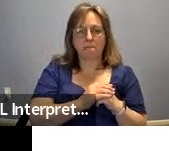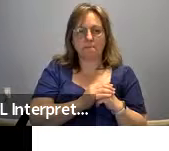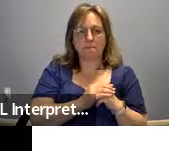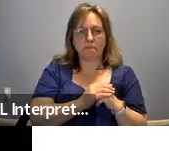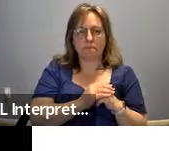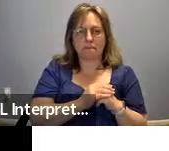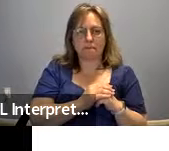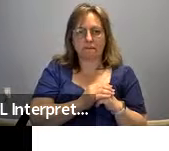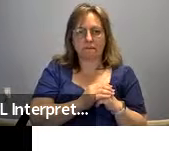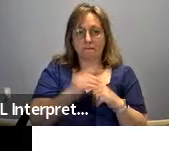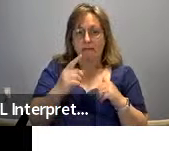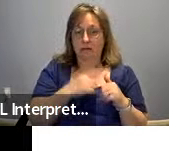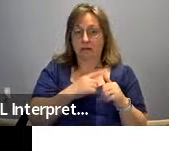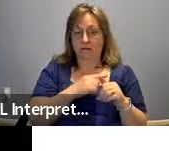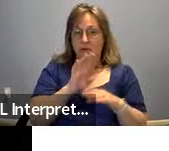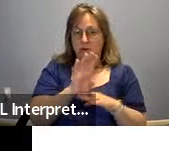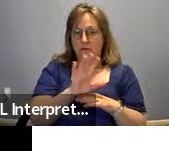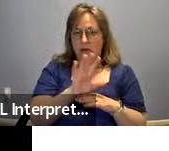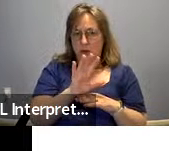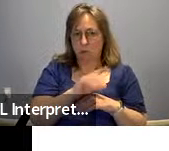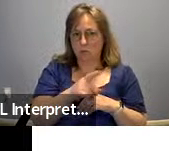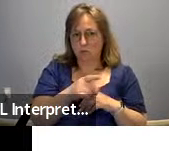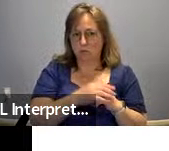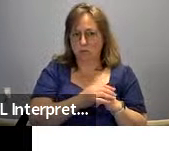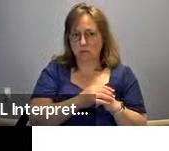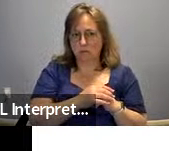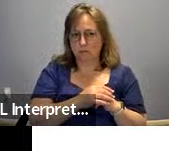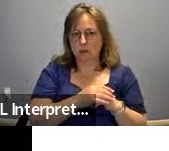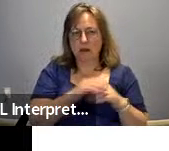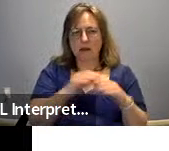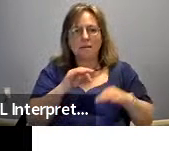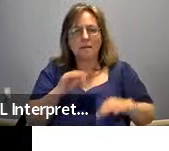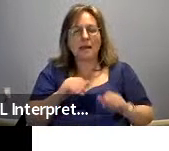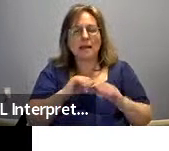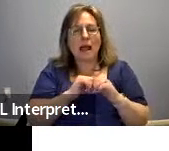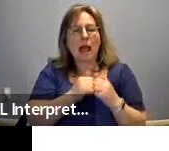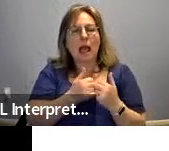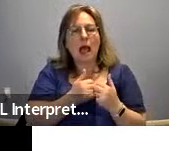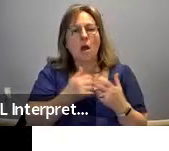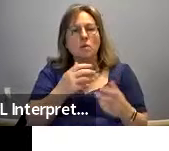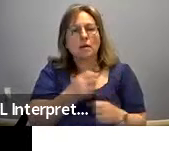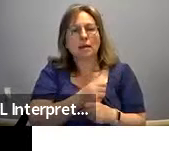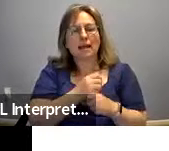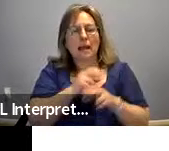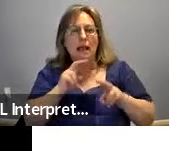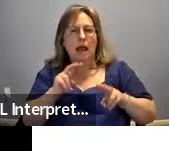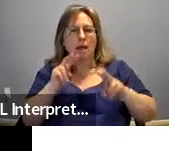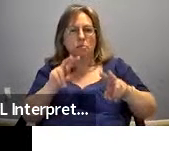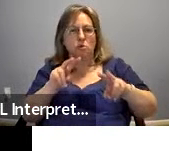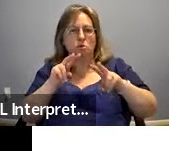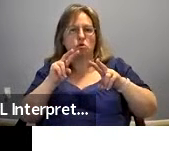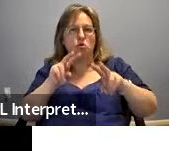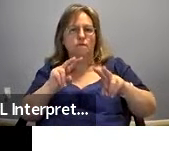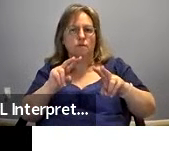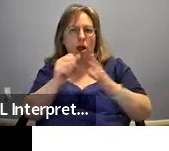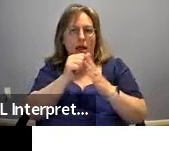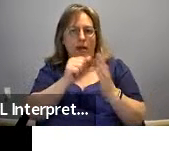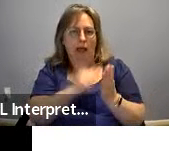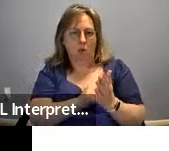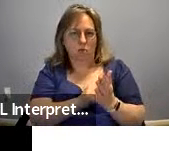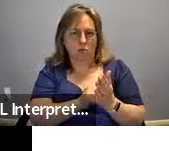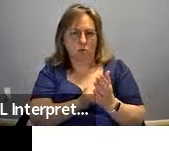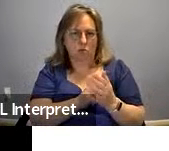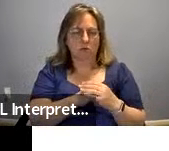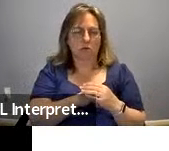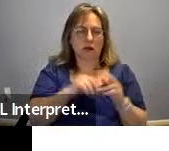And in this first video, it walks us through how to get what's called an observer account. Getting an